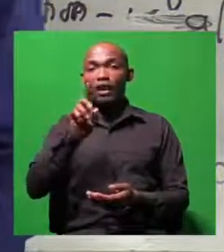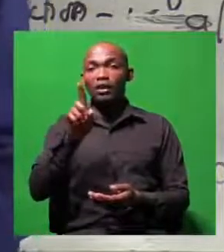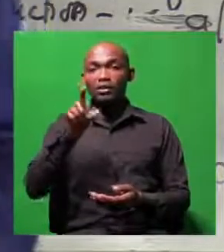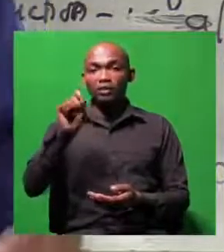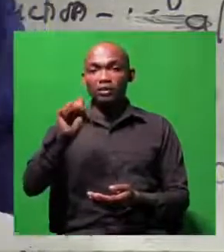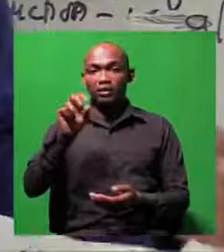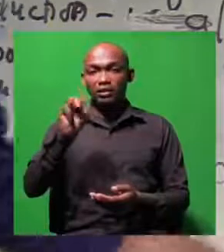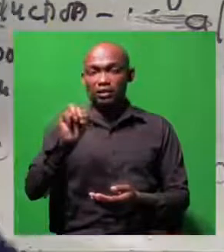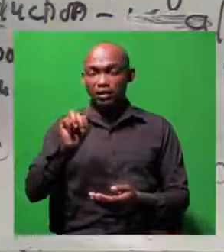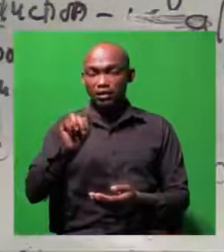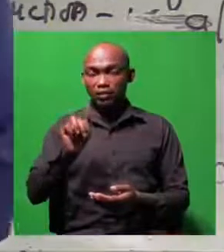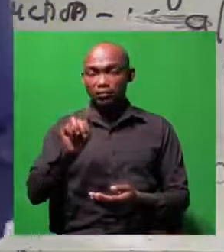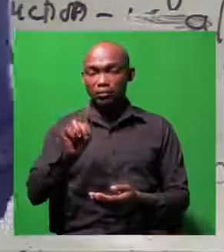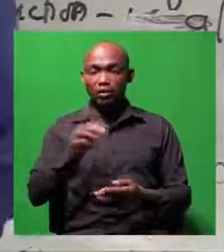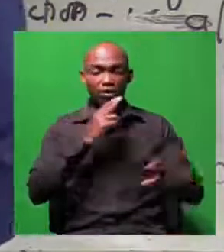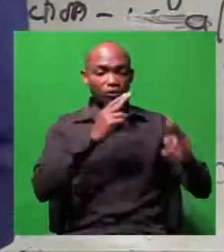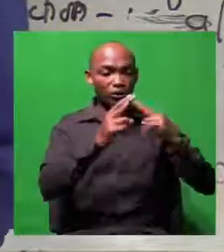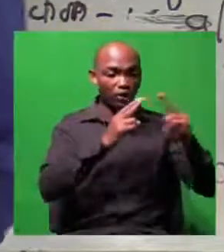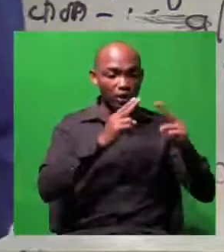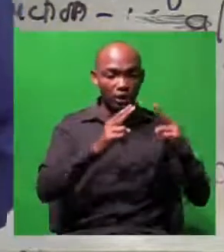communalism as we have discussed.